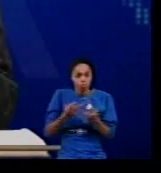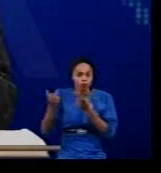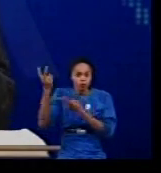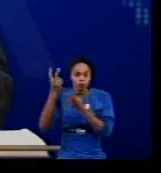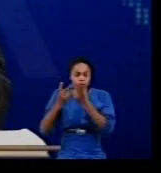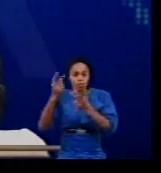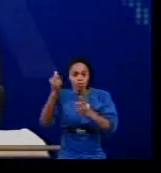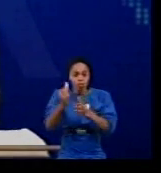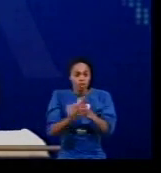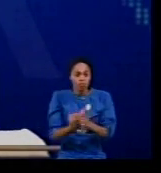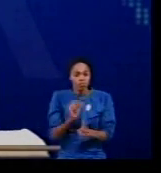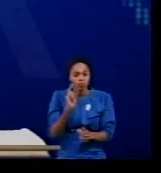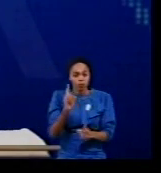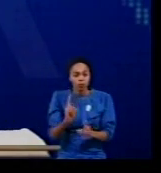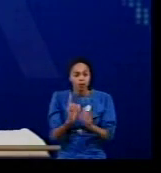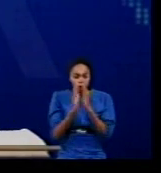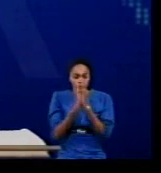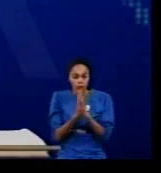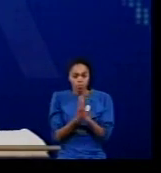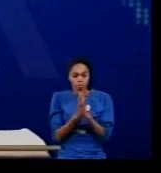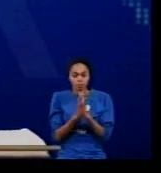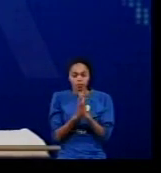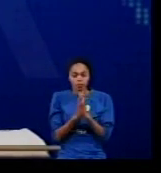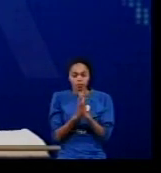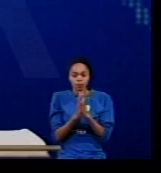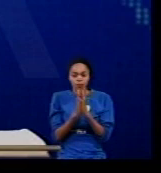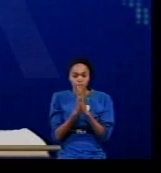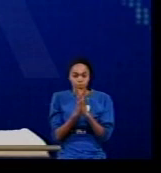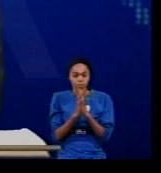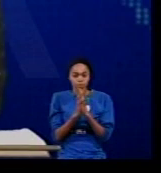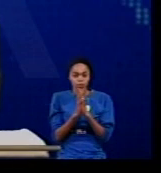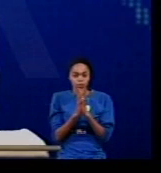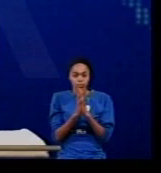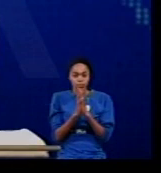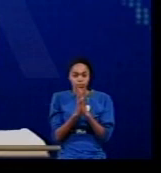6, I'm reading from verse 12. Judges 6, verse